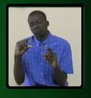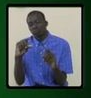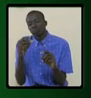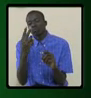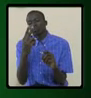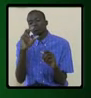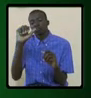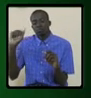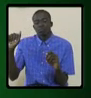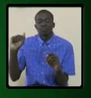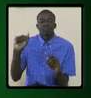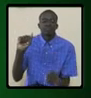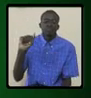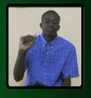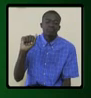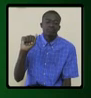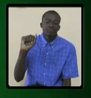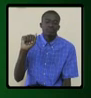ampere.